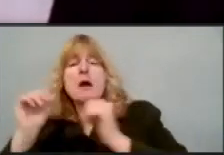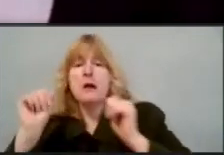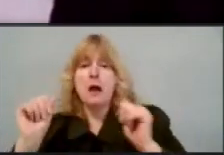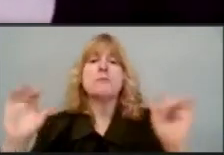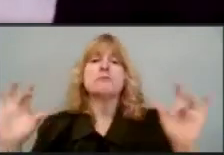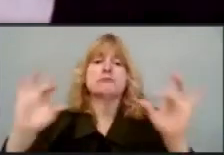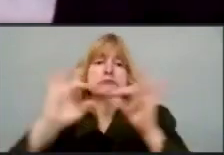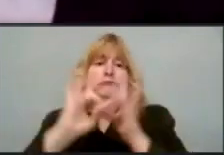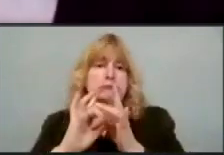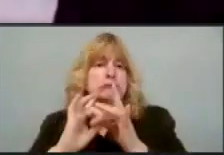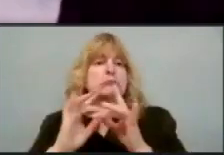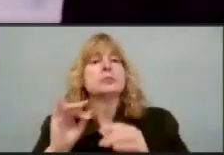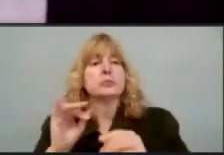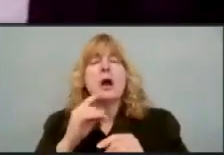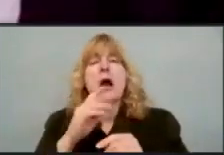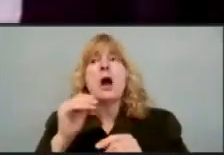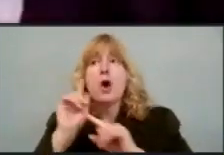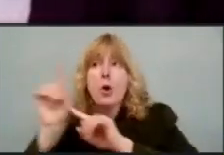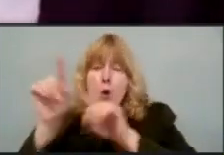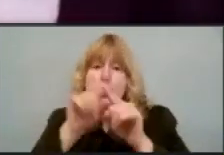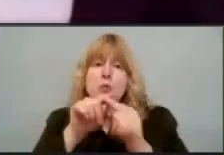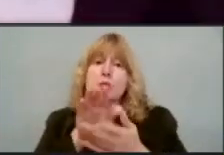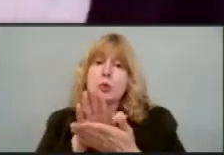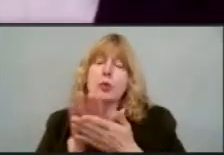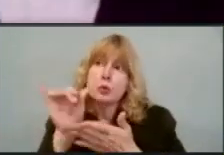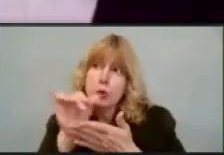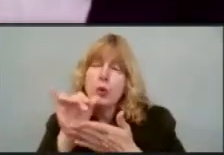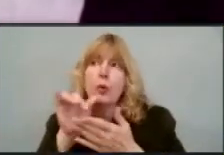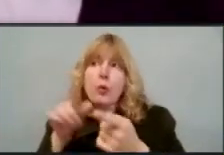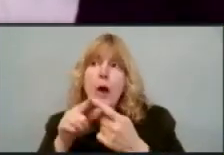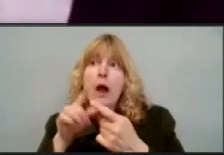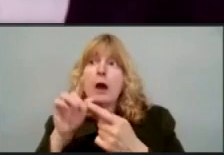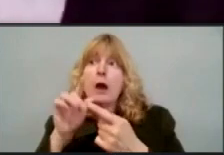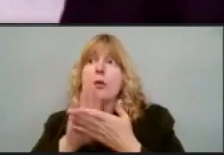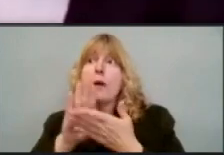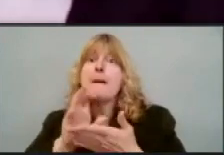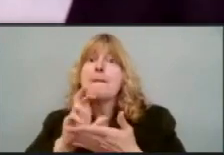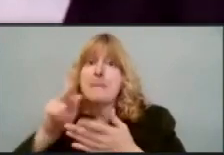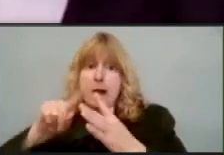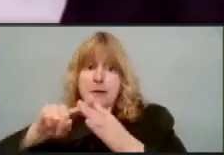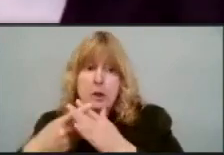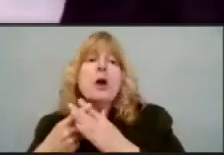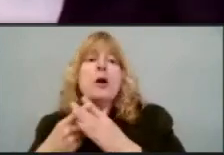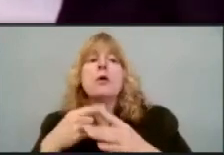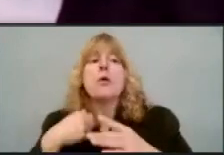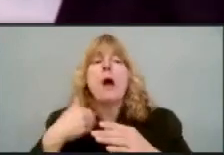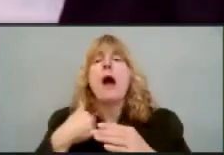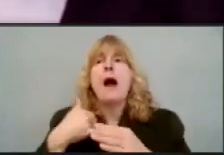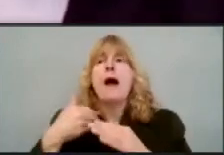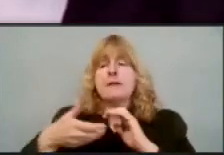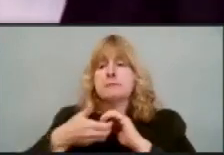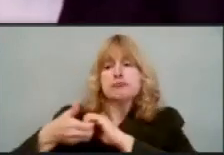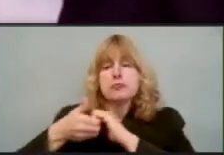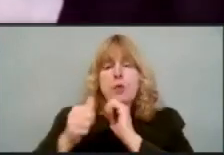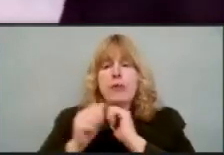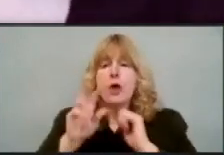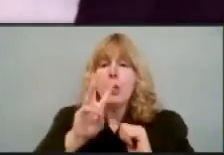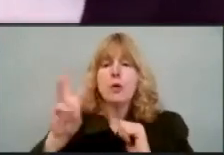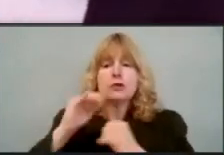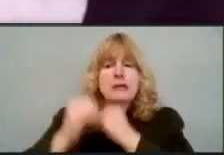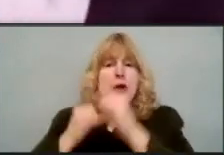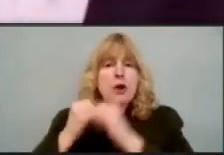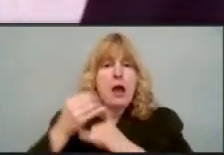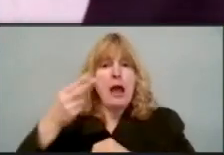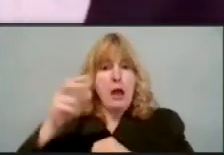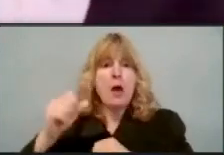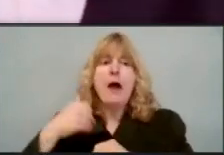they're back up. But we do have an official partnership with Western International High School to provide direct services on